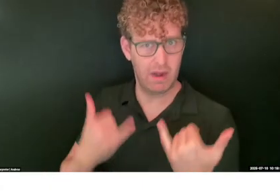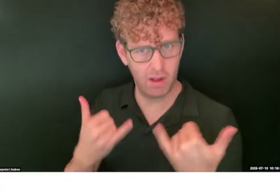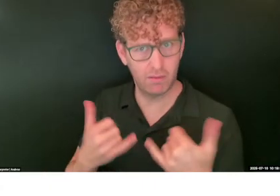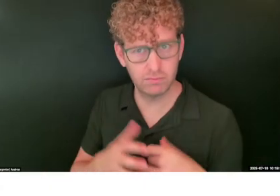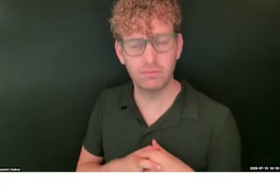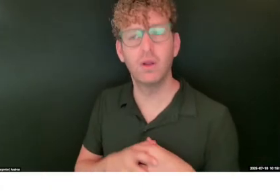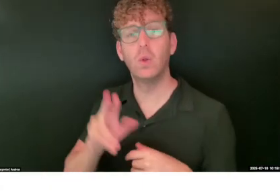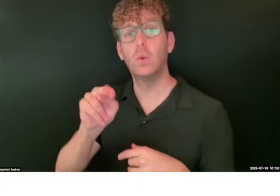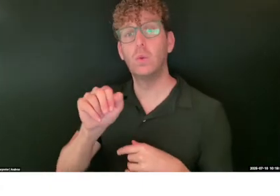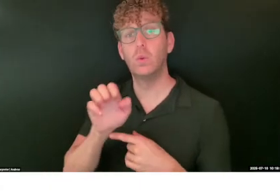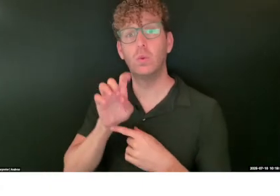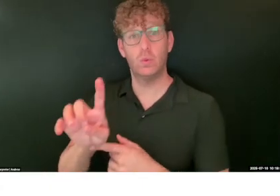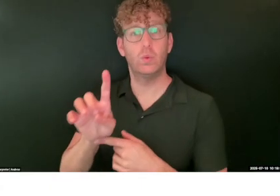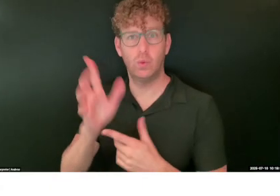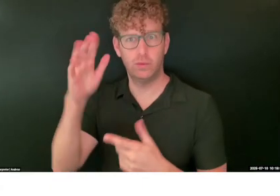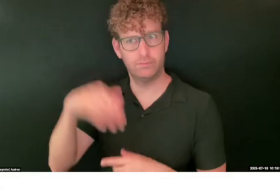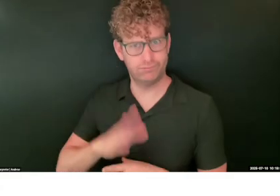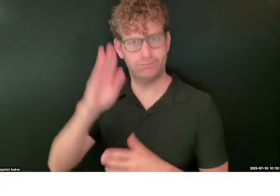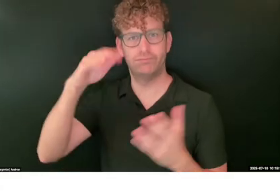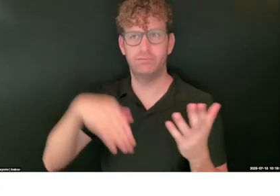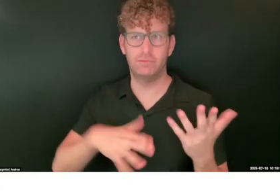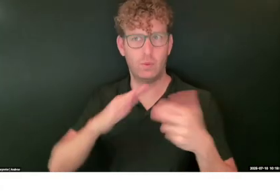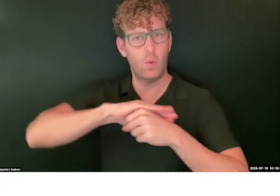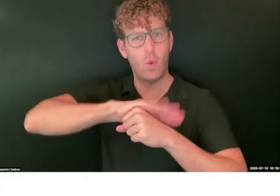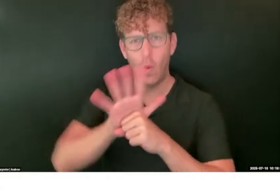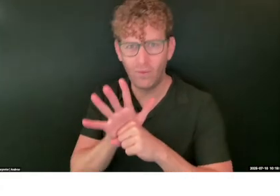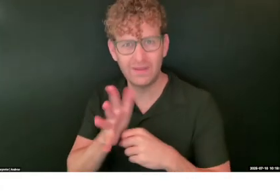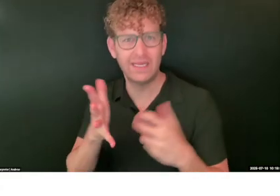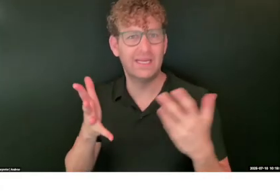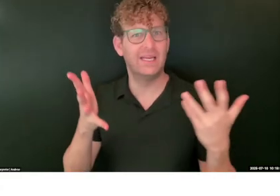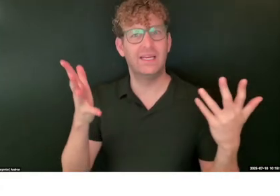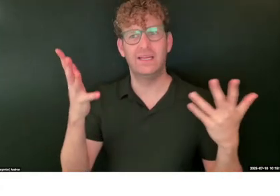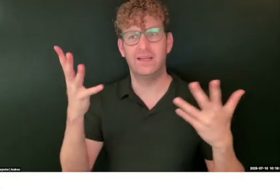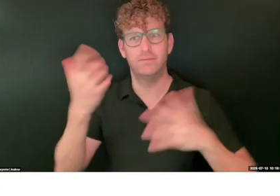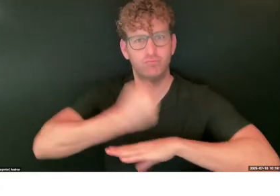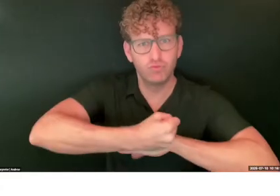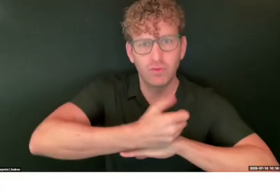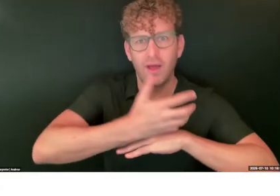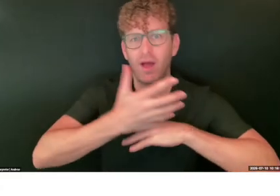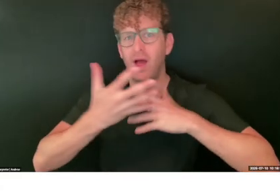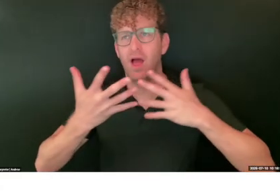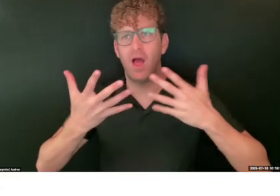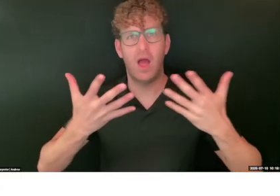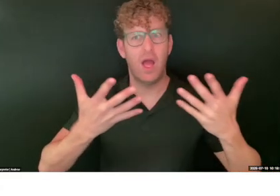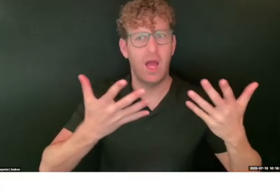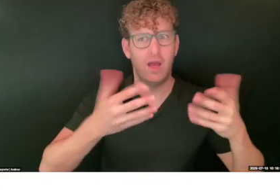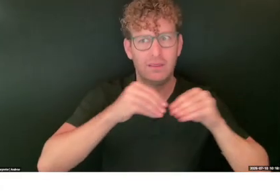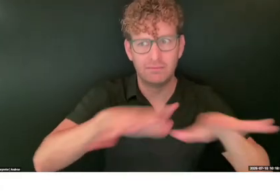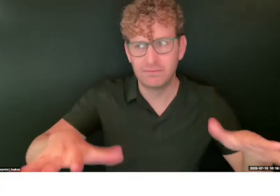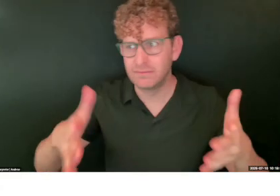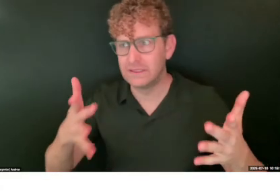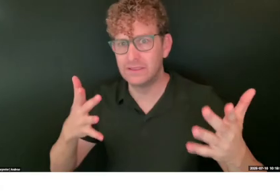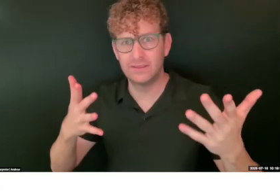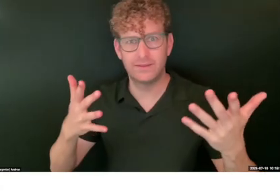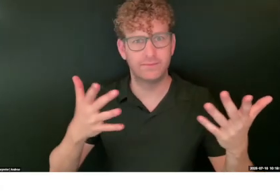ride during the pandemic and the shutdowns and supply chain constraints therein, and have risen slightly over